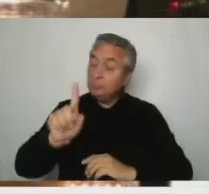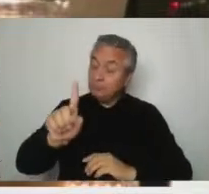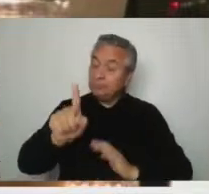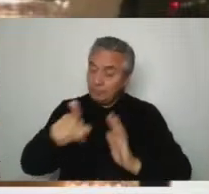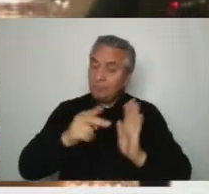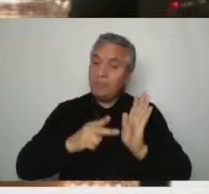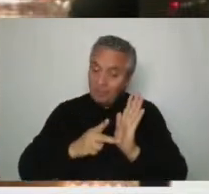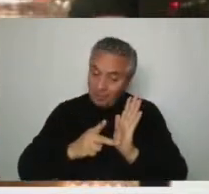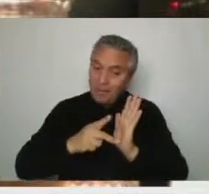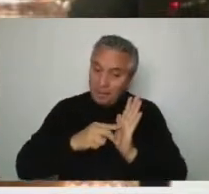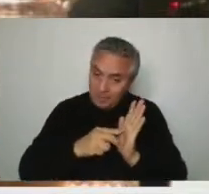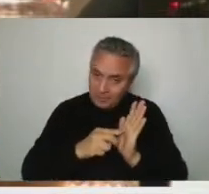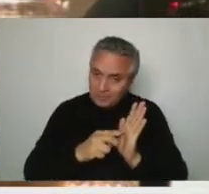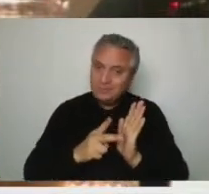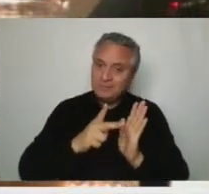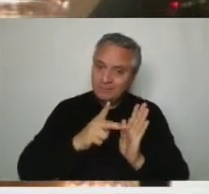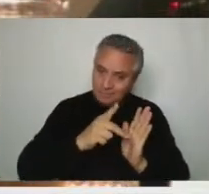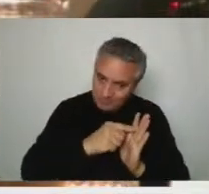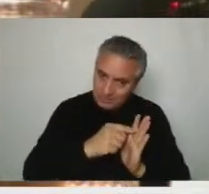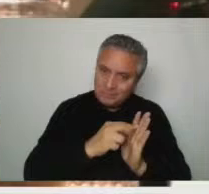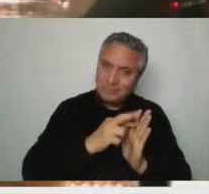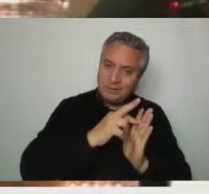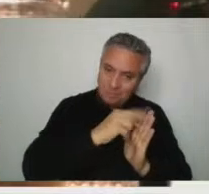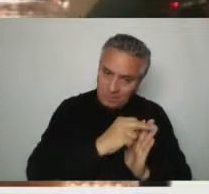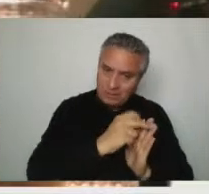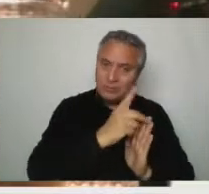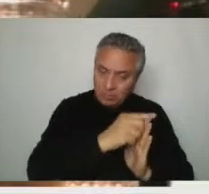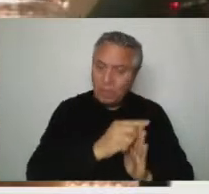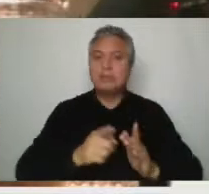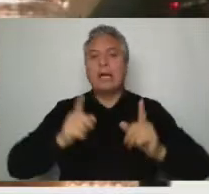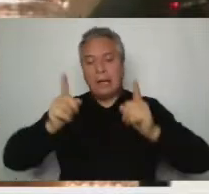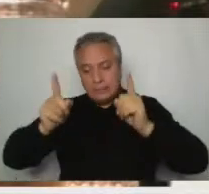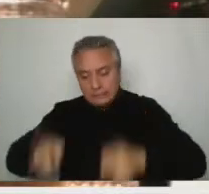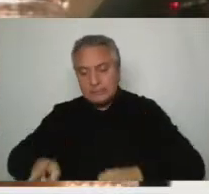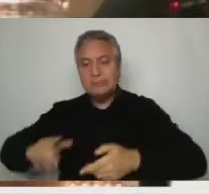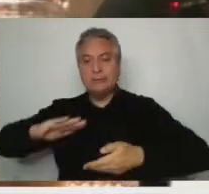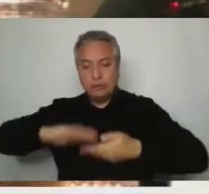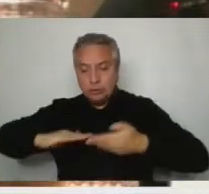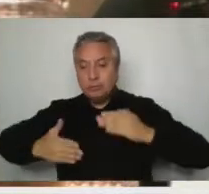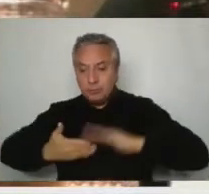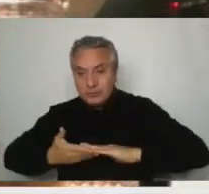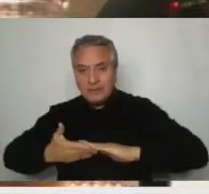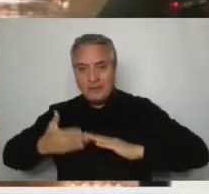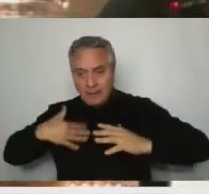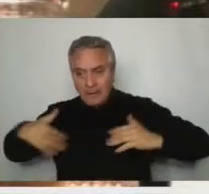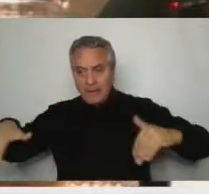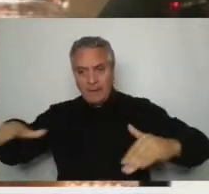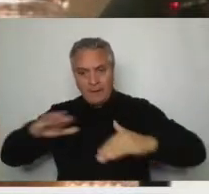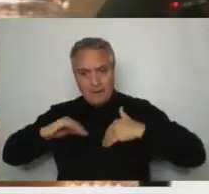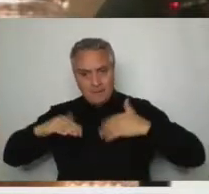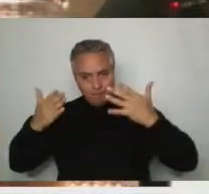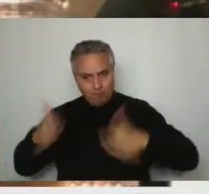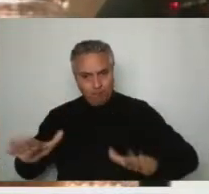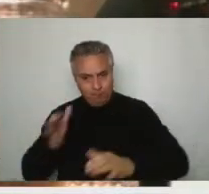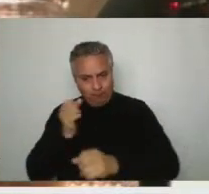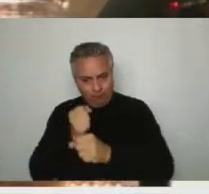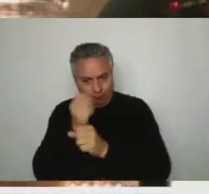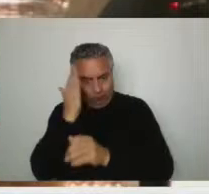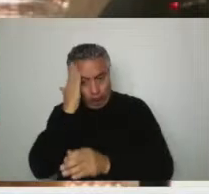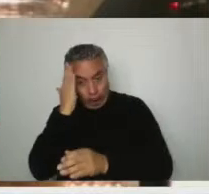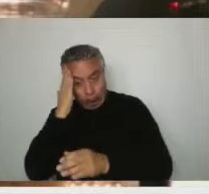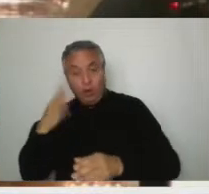step, there must be active, powerful participation of organized